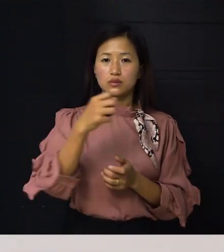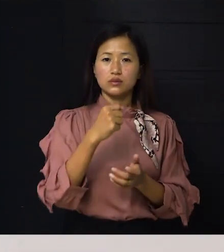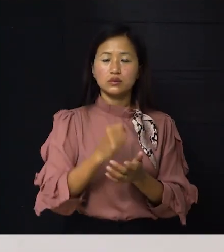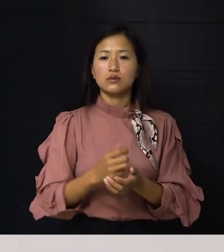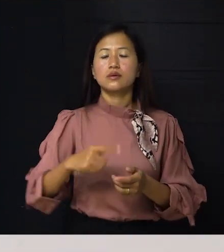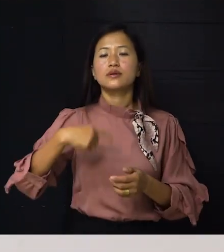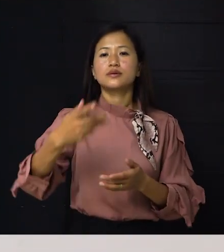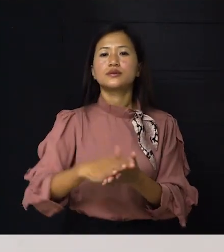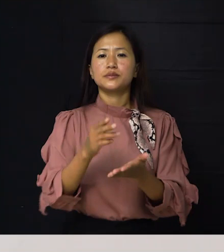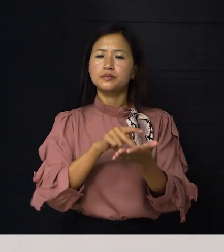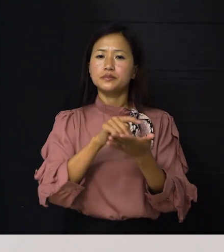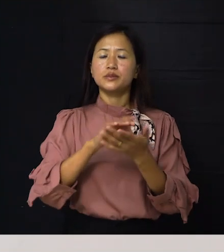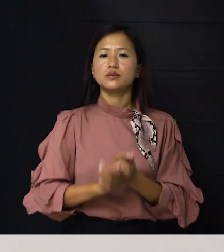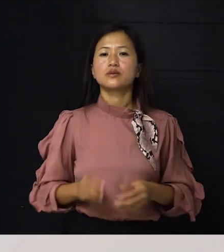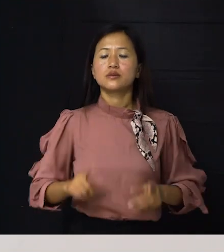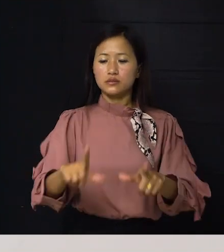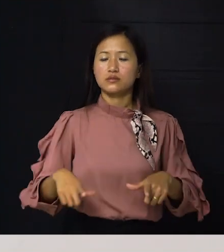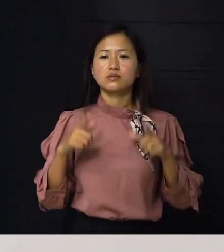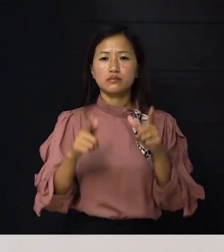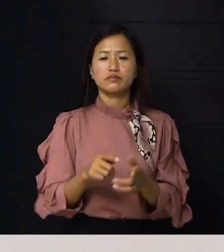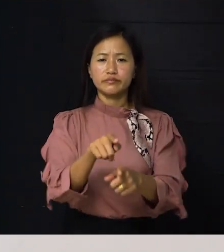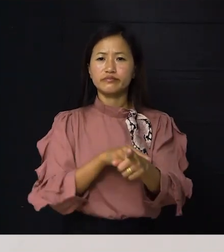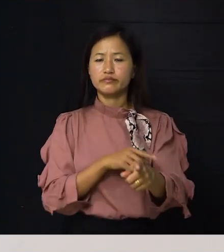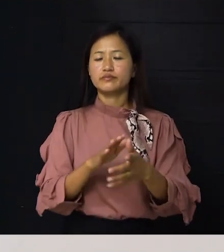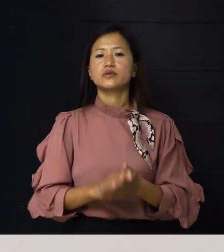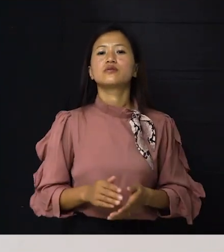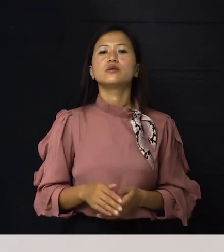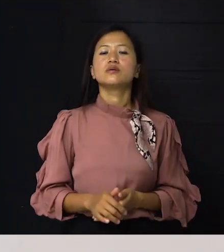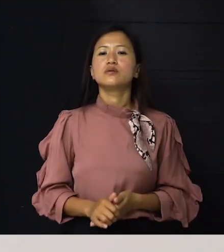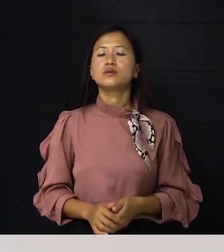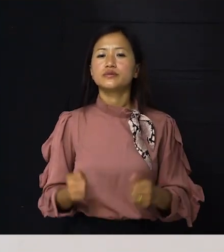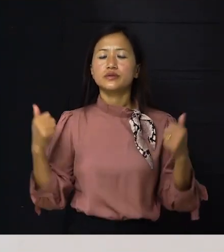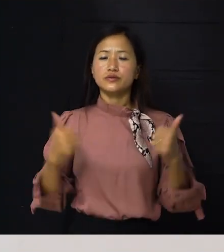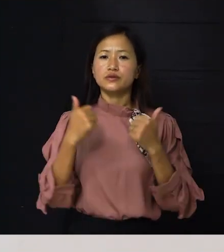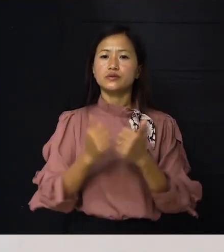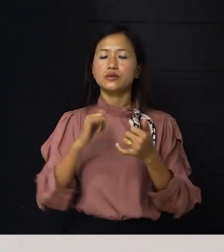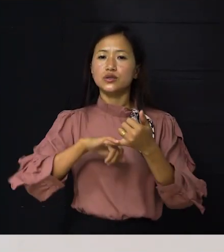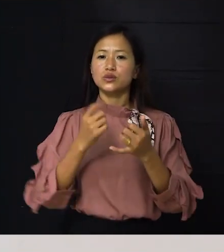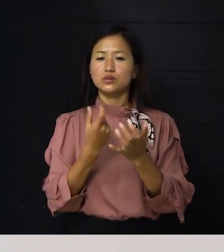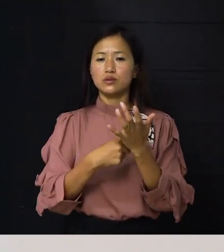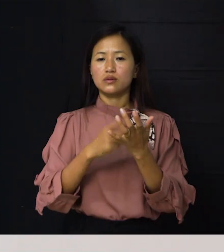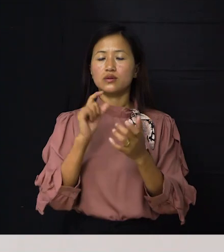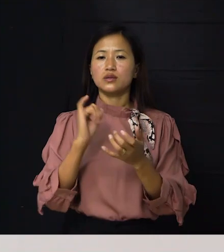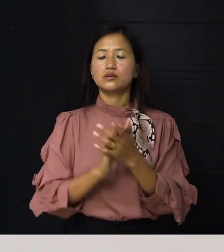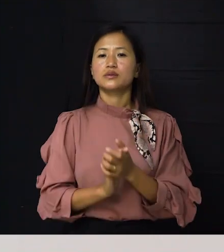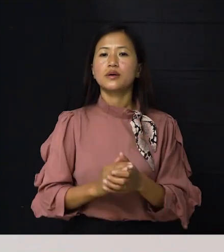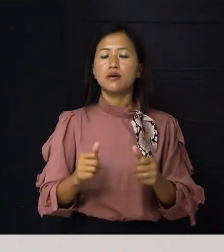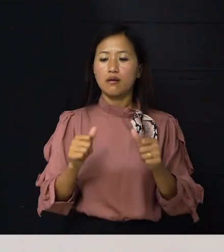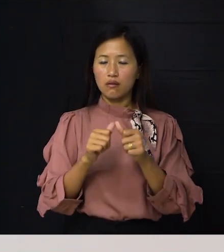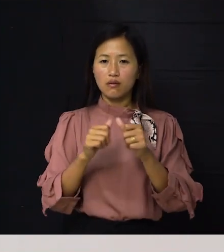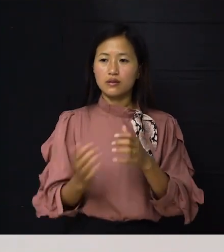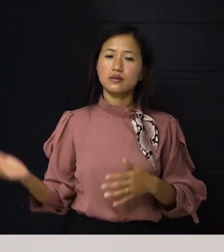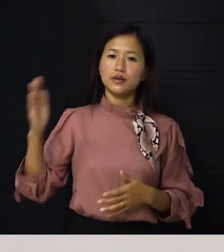part, Humayun, he didn't live very long after defeating the Suri Empire. Then came Akbar.